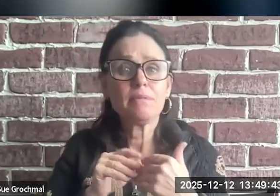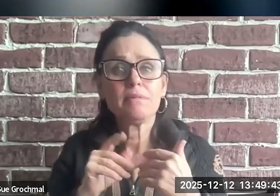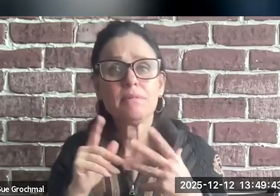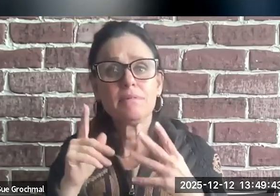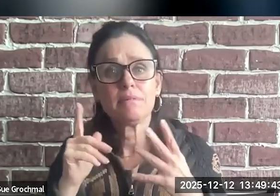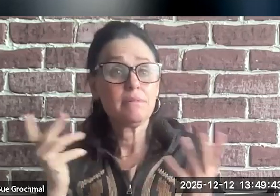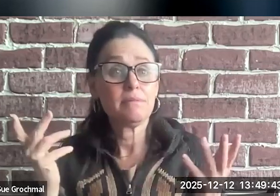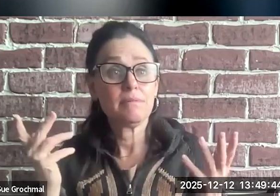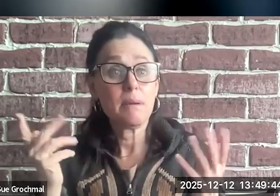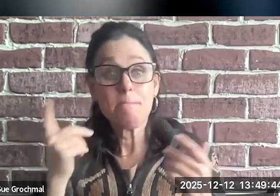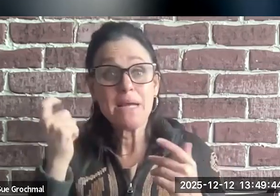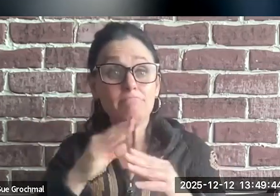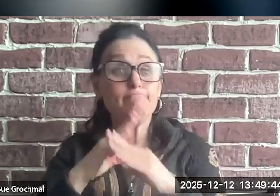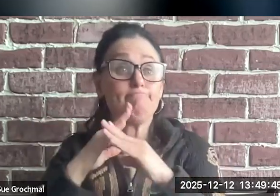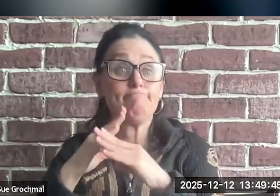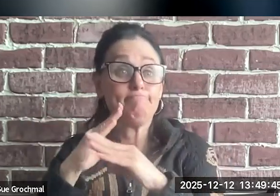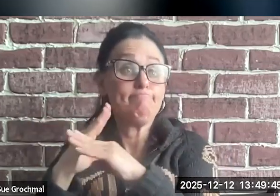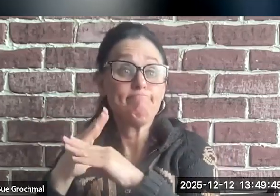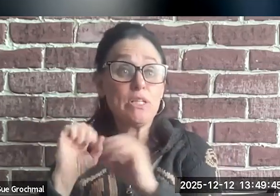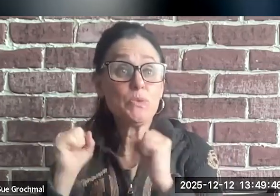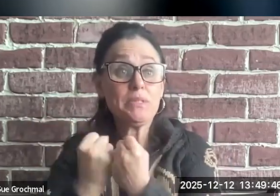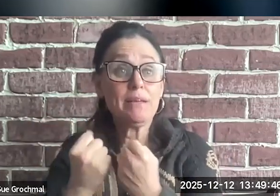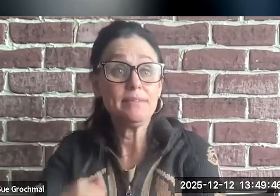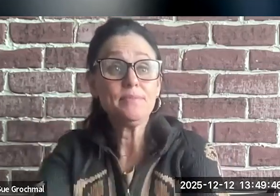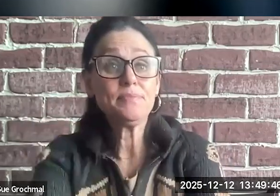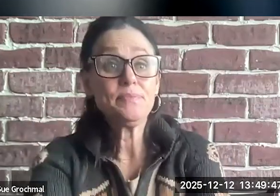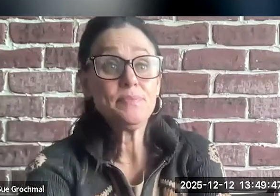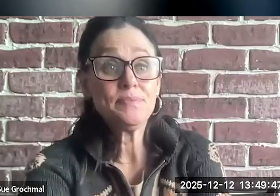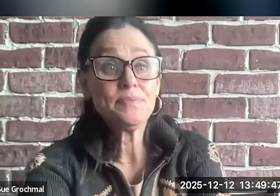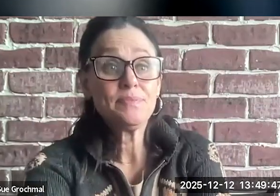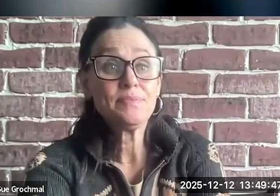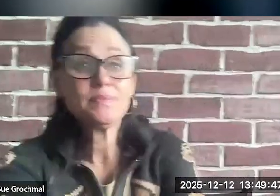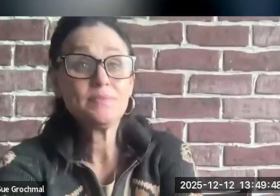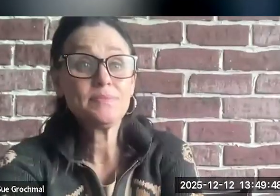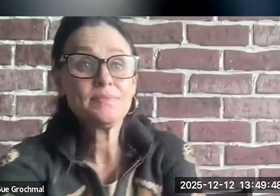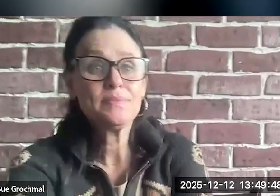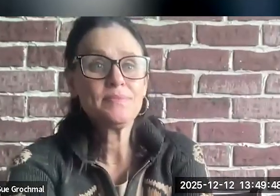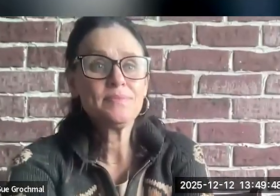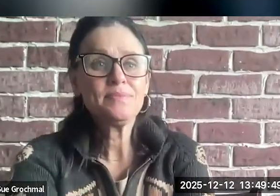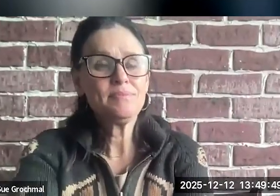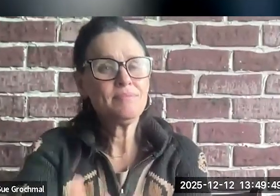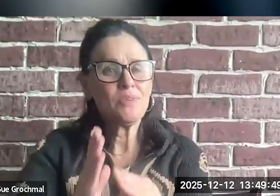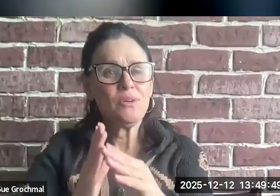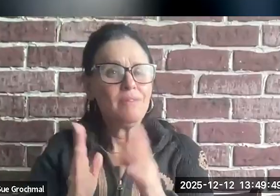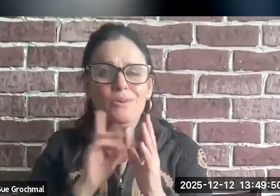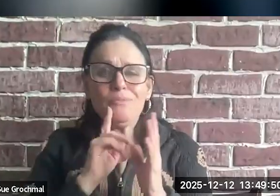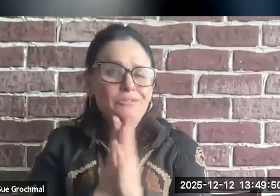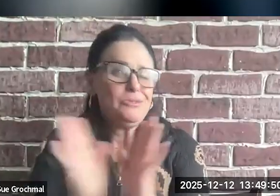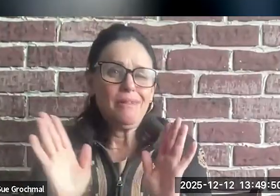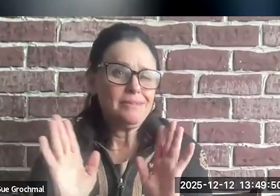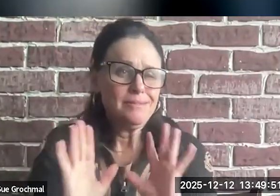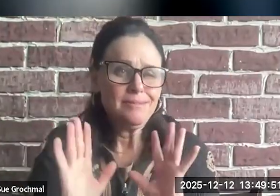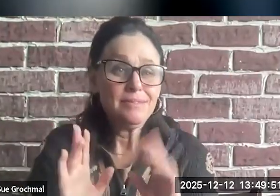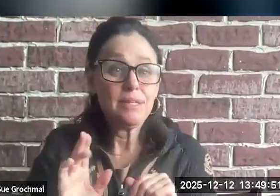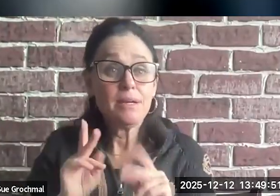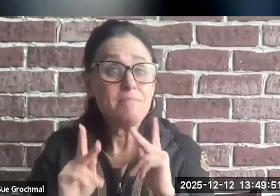an inaccessible society, right? They're sometimes that's an overgeneralization, but there's so often that people have